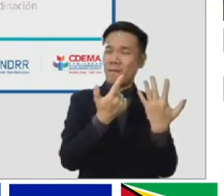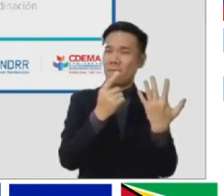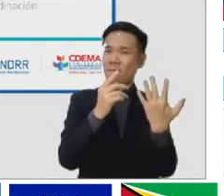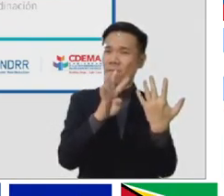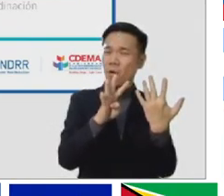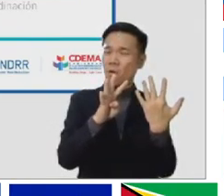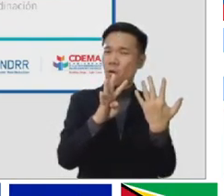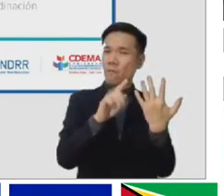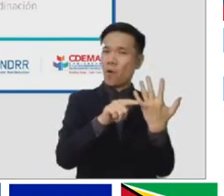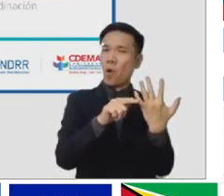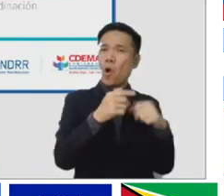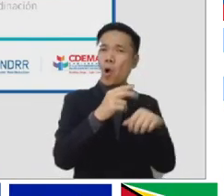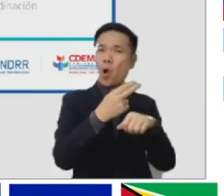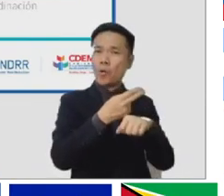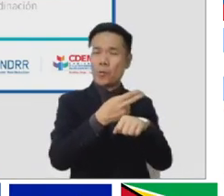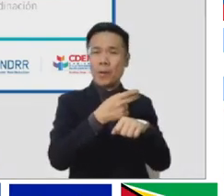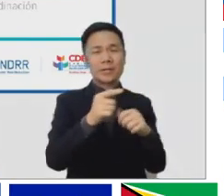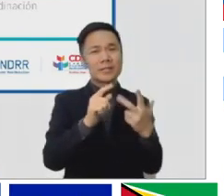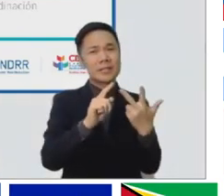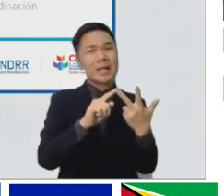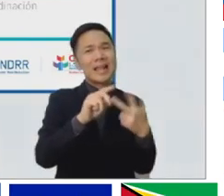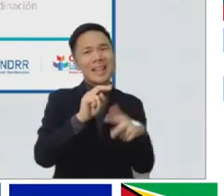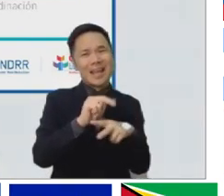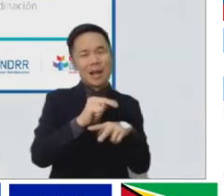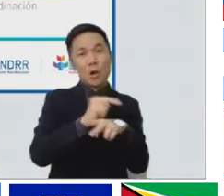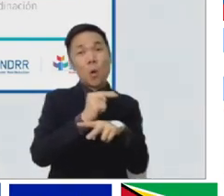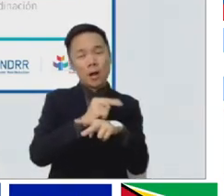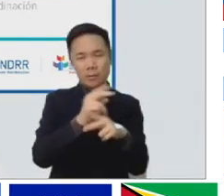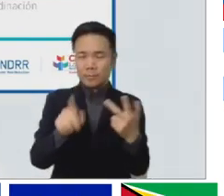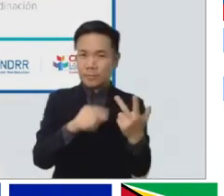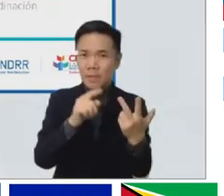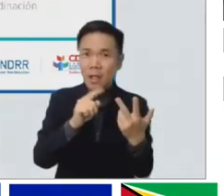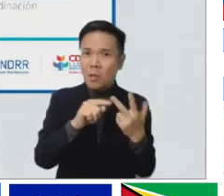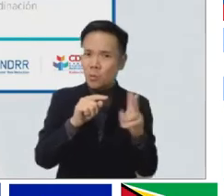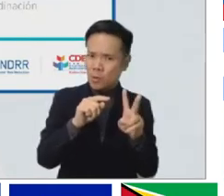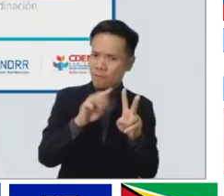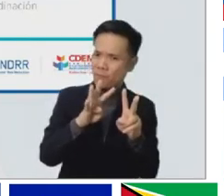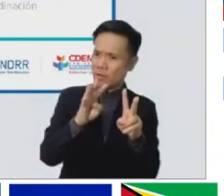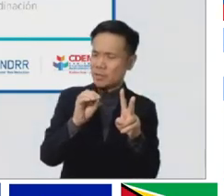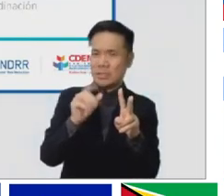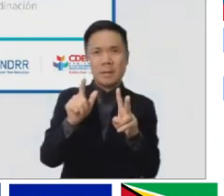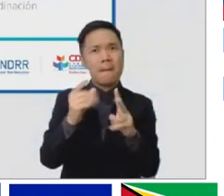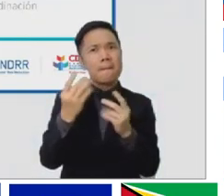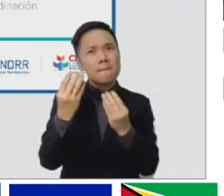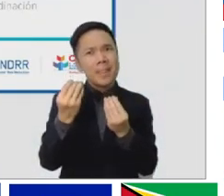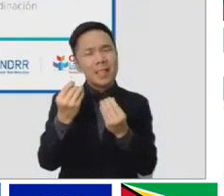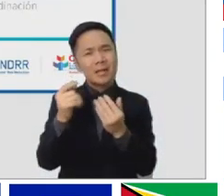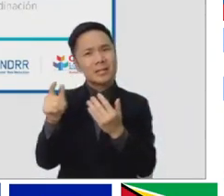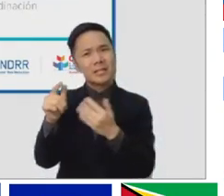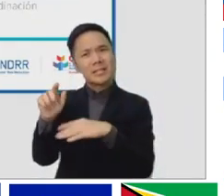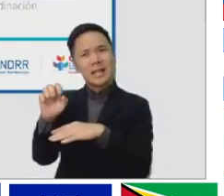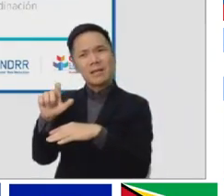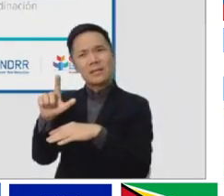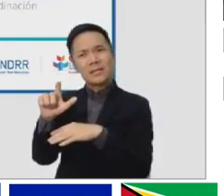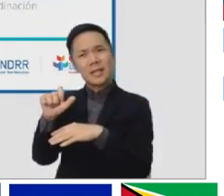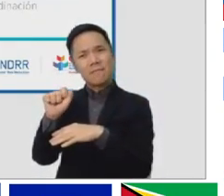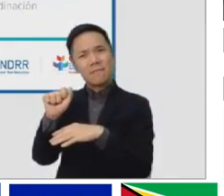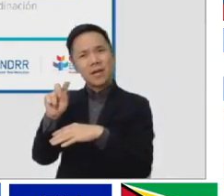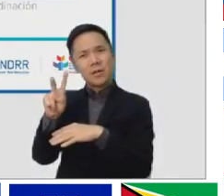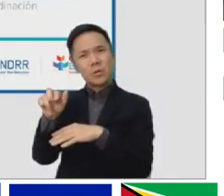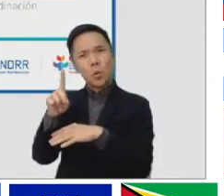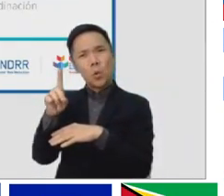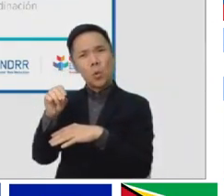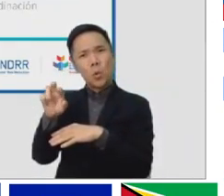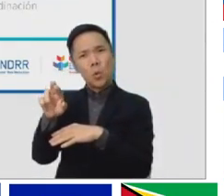and Nicaragua, and 742 million. And in El Salvador, and also Amanda and Cristobal also